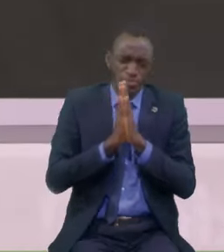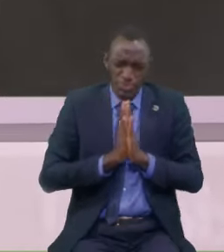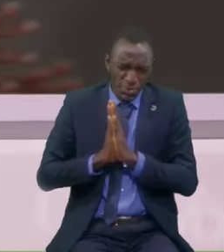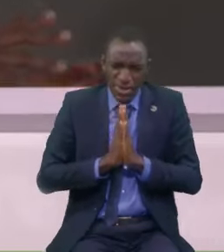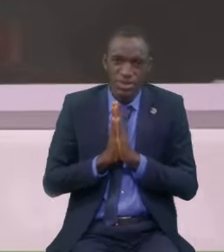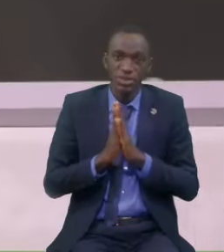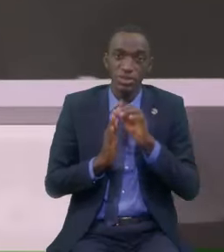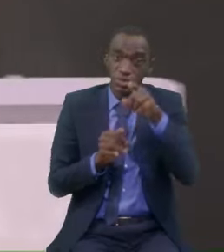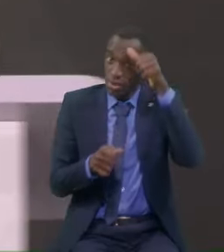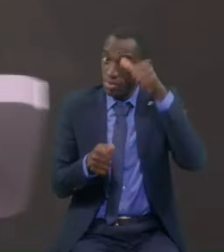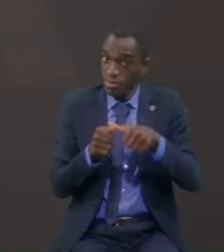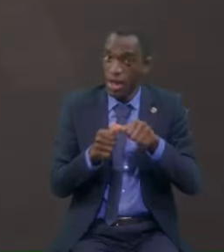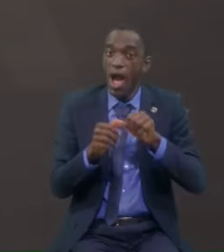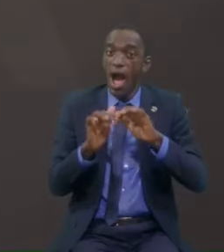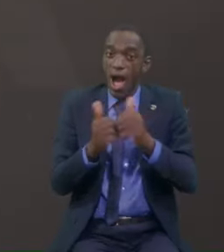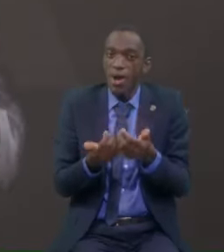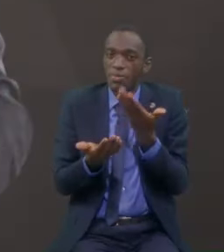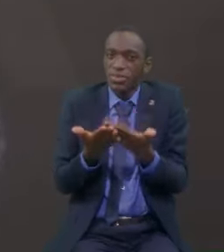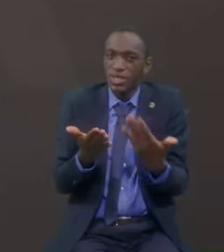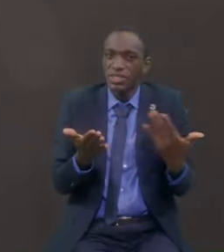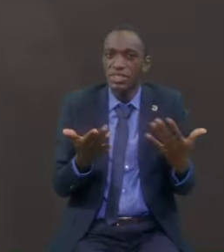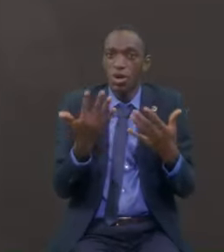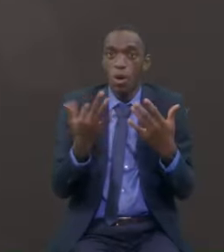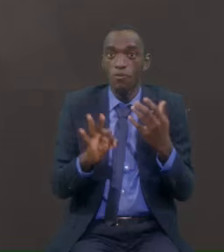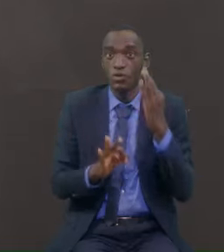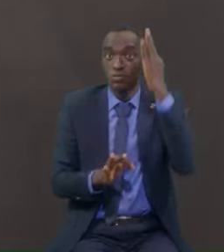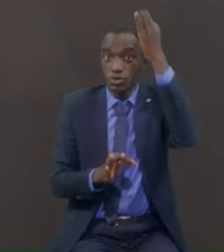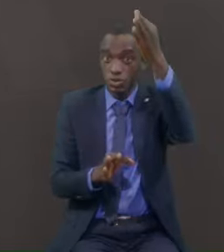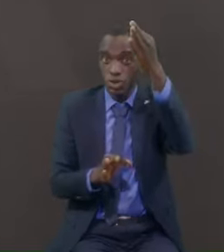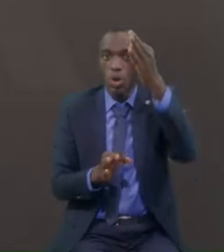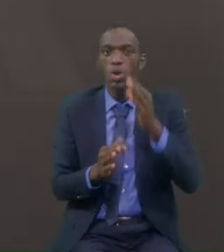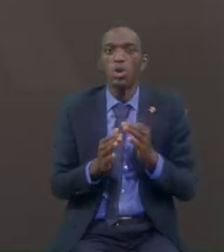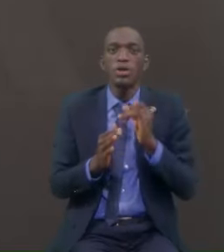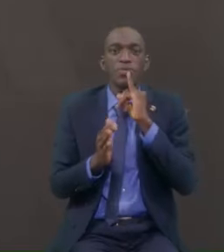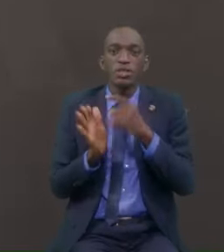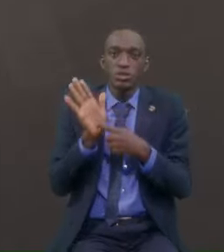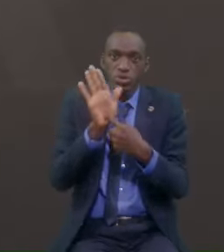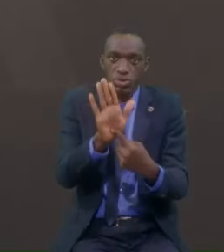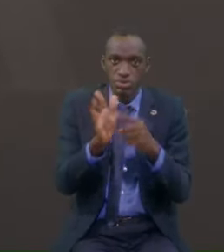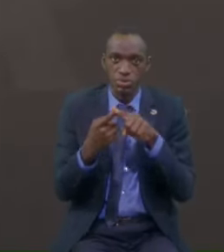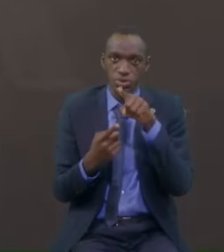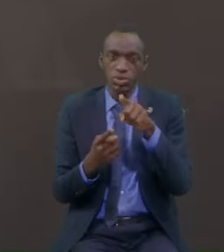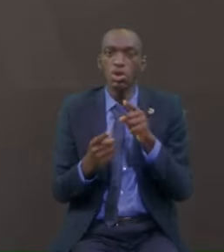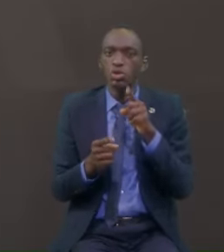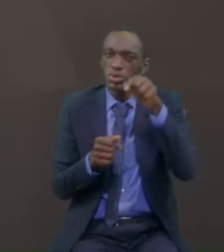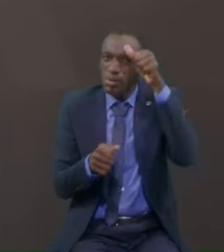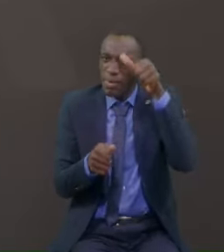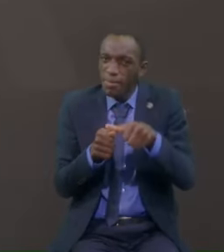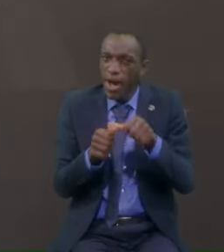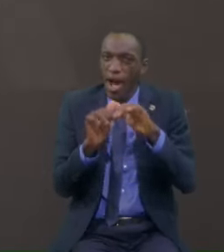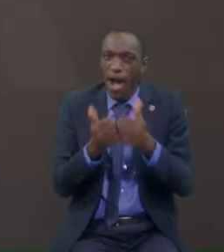how things of the future is revealed unto you. You remember how you were not taken